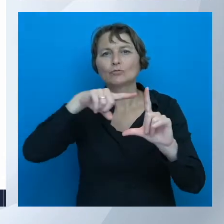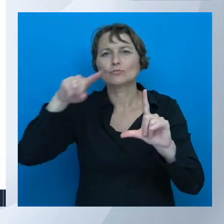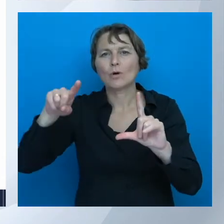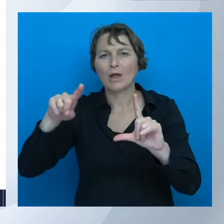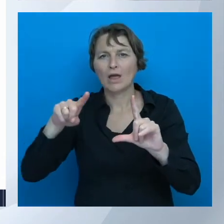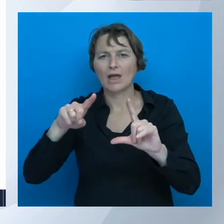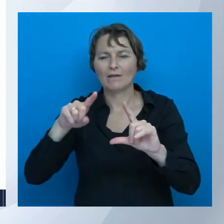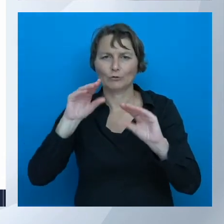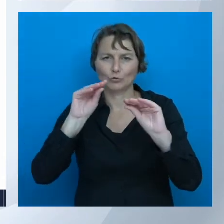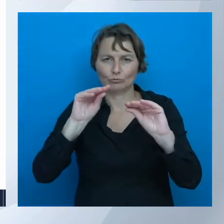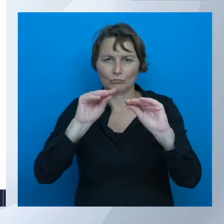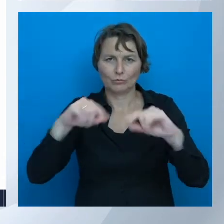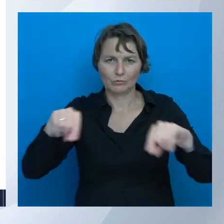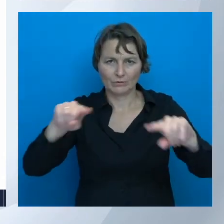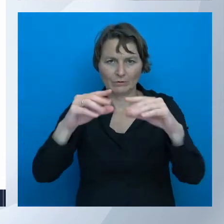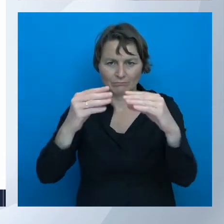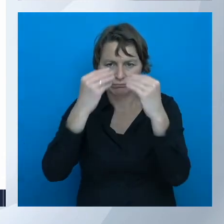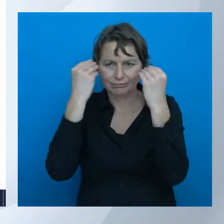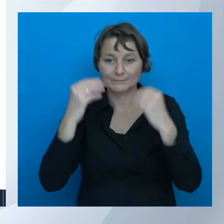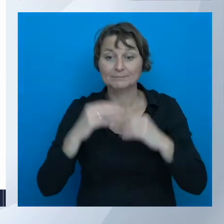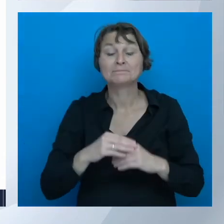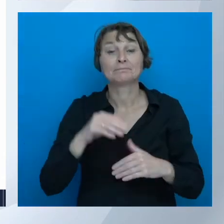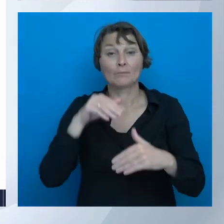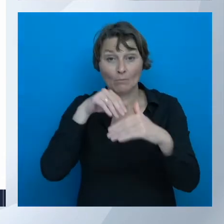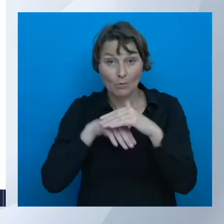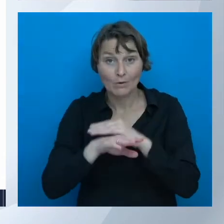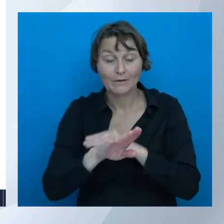I can use my account, I can log in.